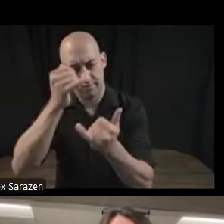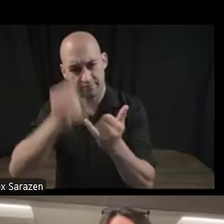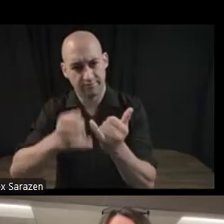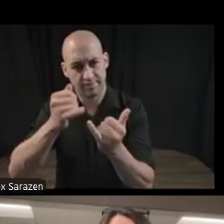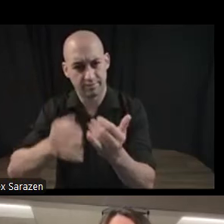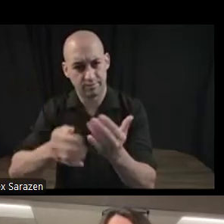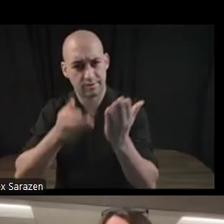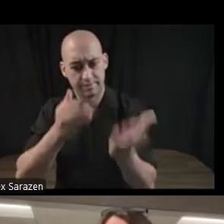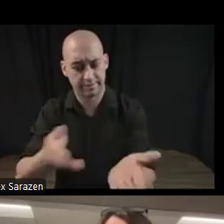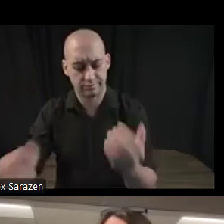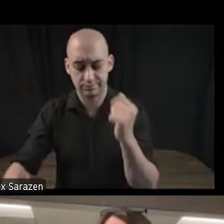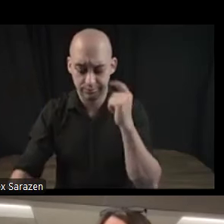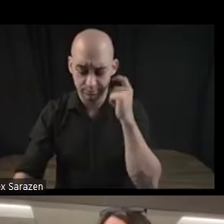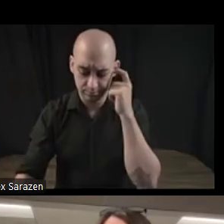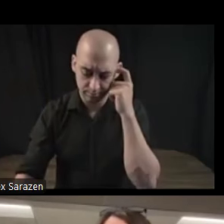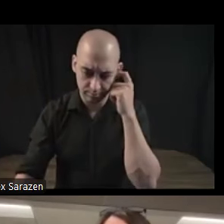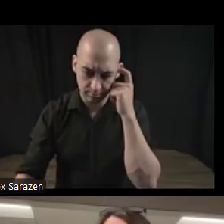recommendations?